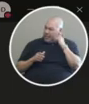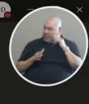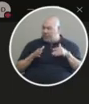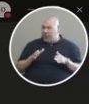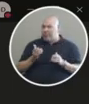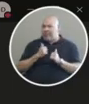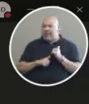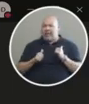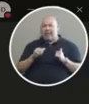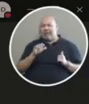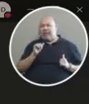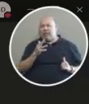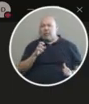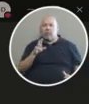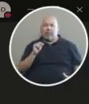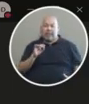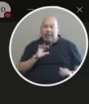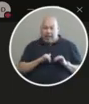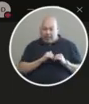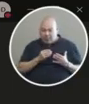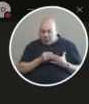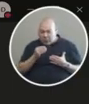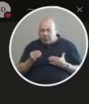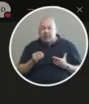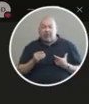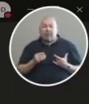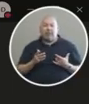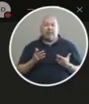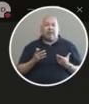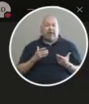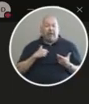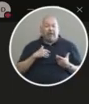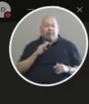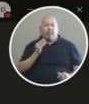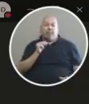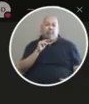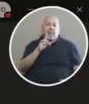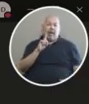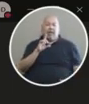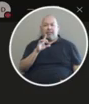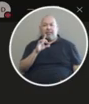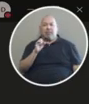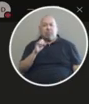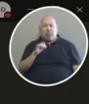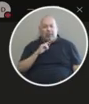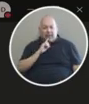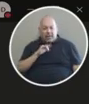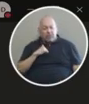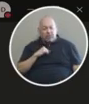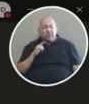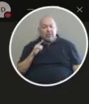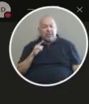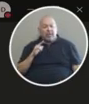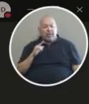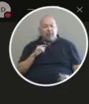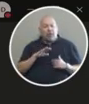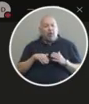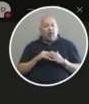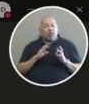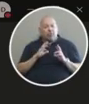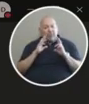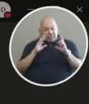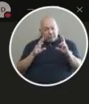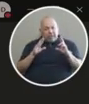arena. And one way that he provided was by filing a bond validation lawsuit. So actually, Tommy, you know, with all due